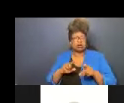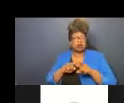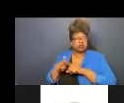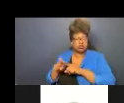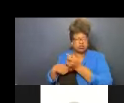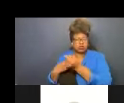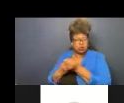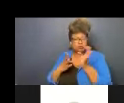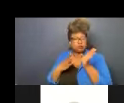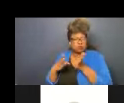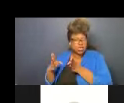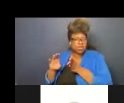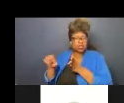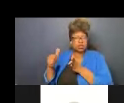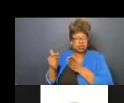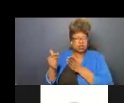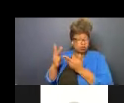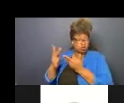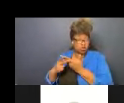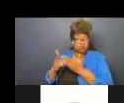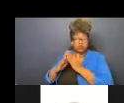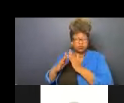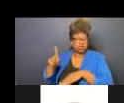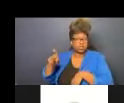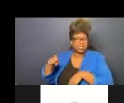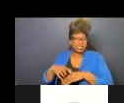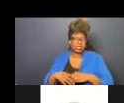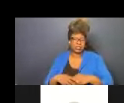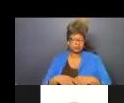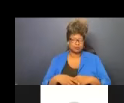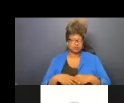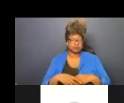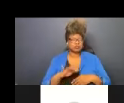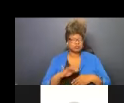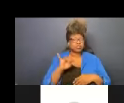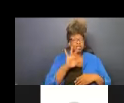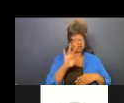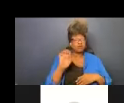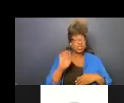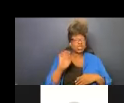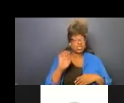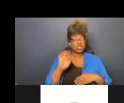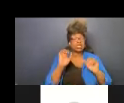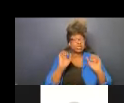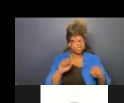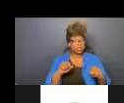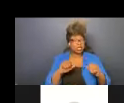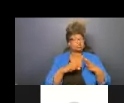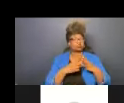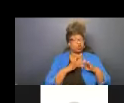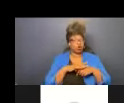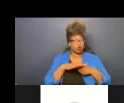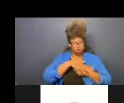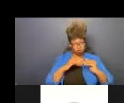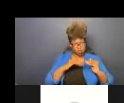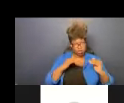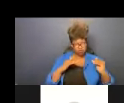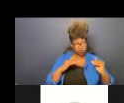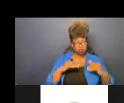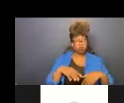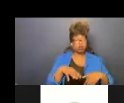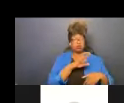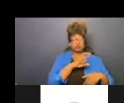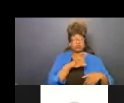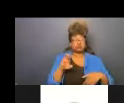the community needs. So that would be enacted, it could be enacted on a local level, and you can see all the way to the right for